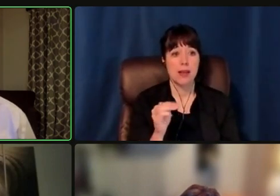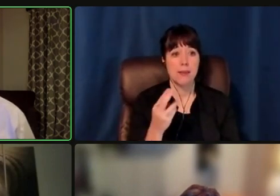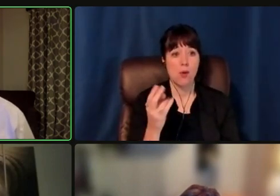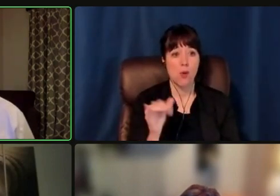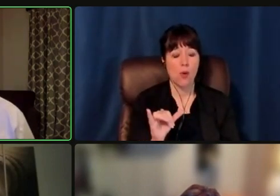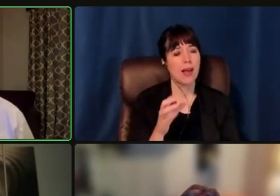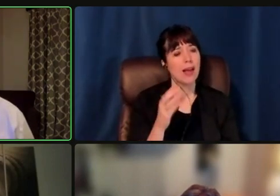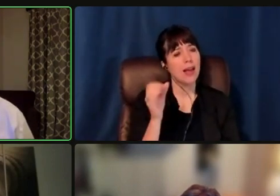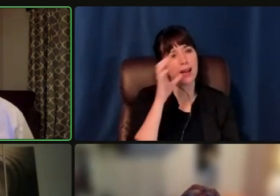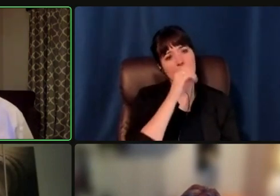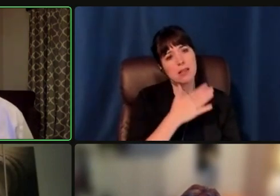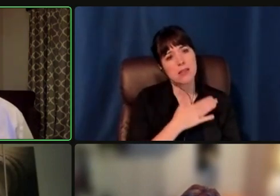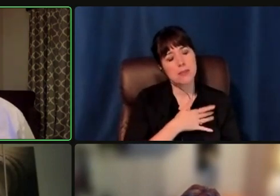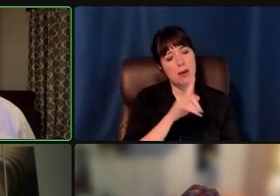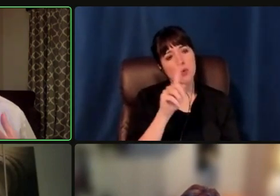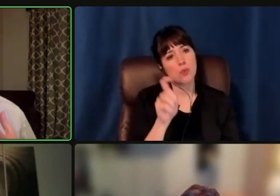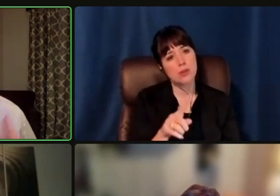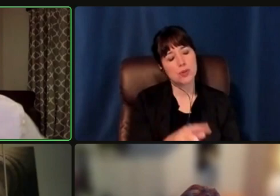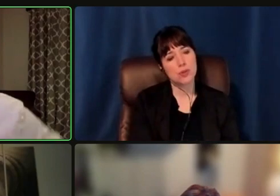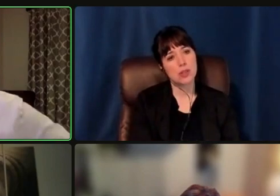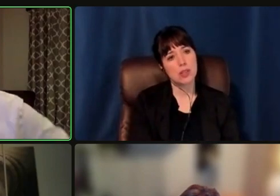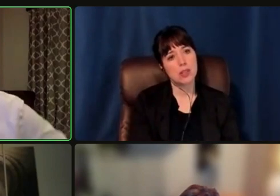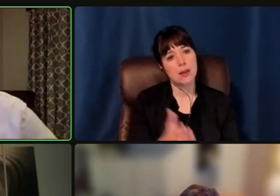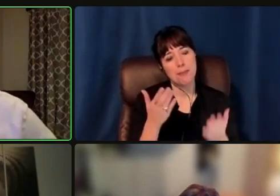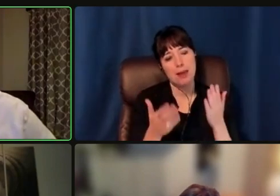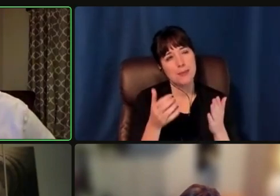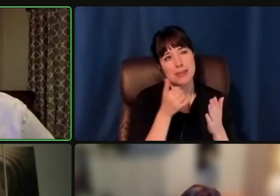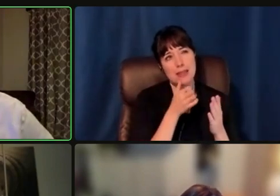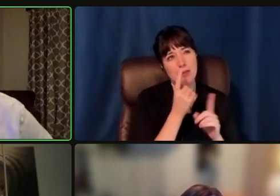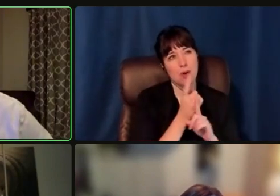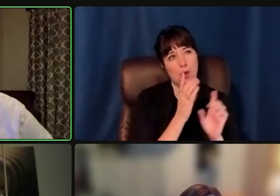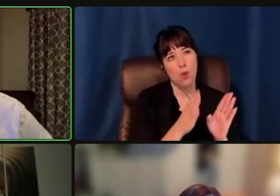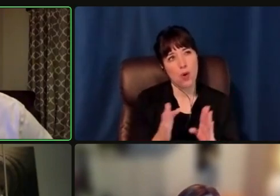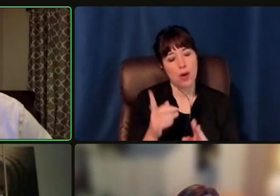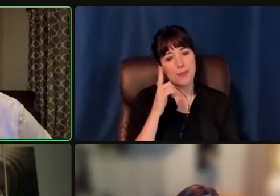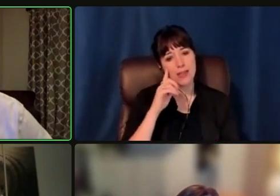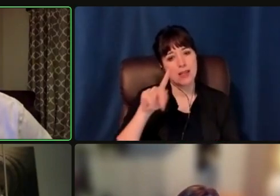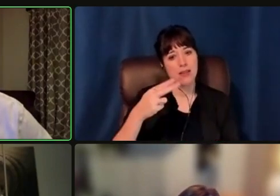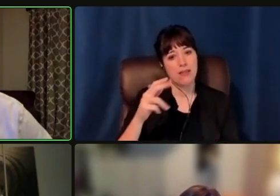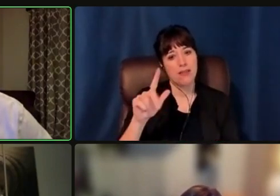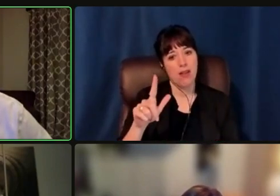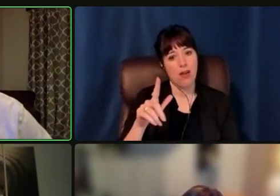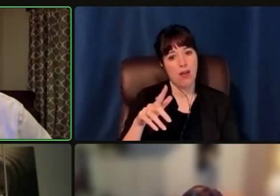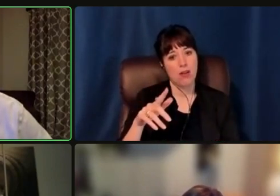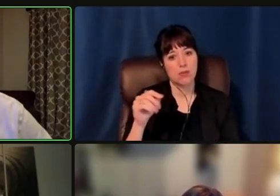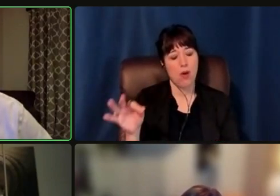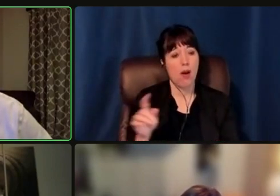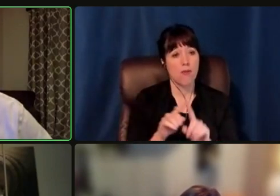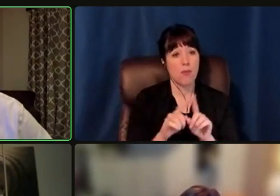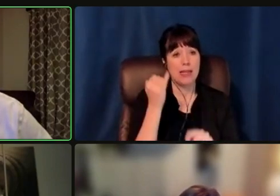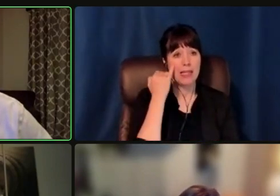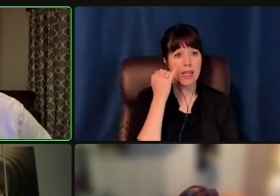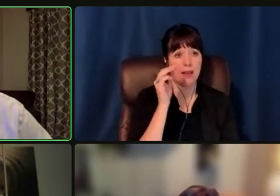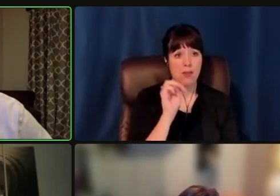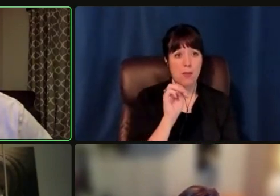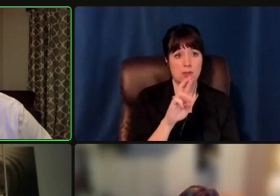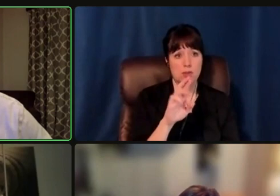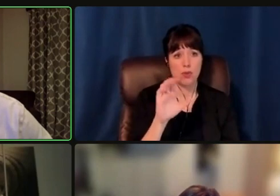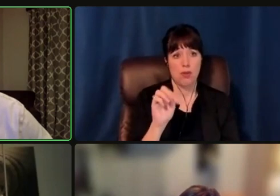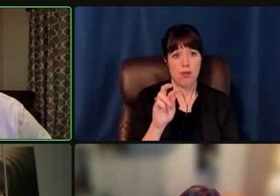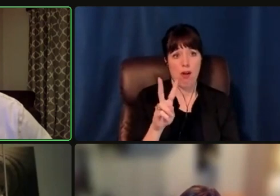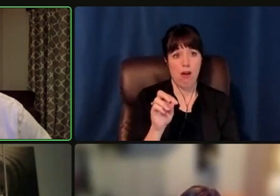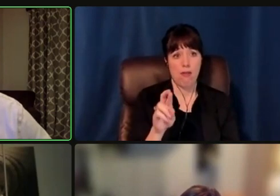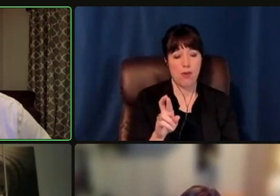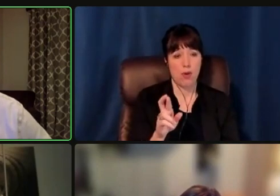And I guess my question would be, and maybe this is out of order because Phil's gone off, but if Mr. Carver could answer, you